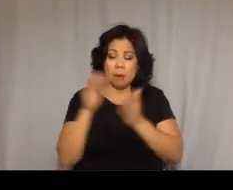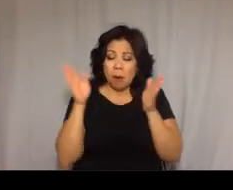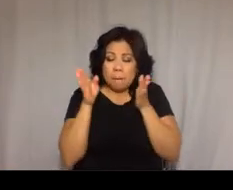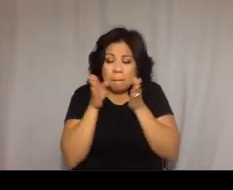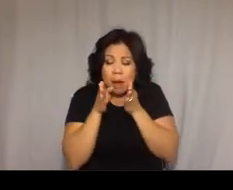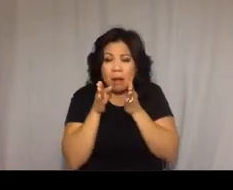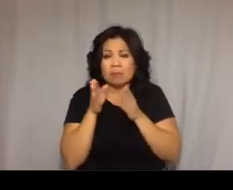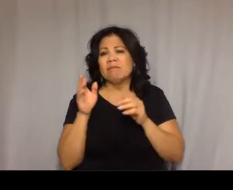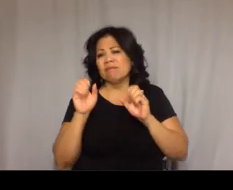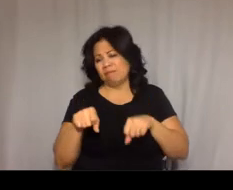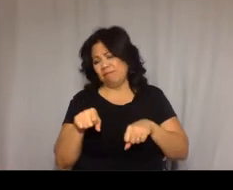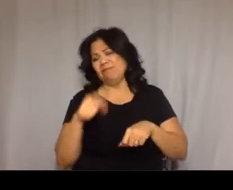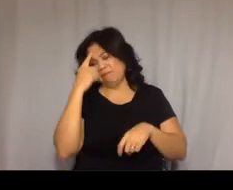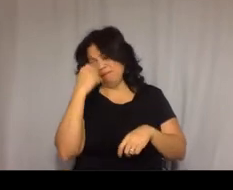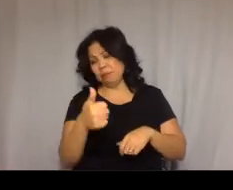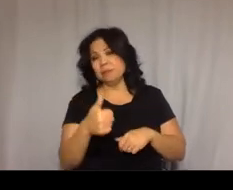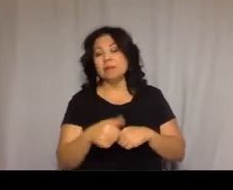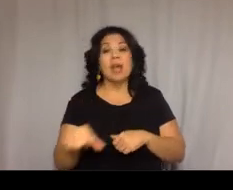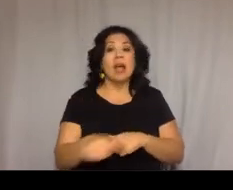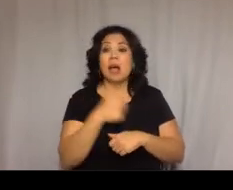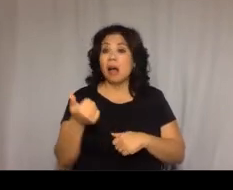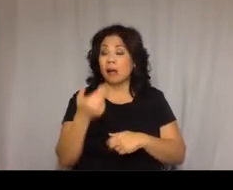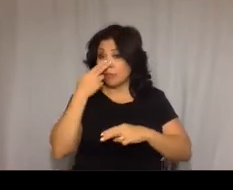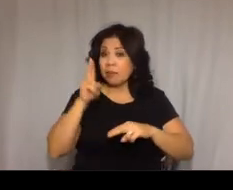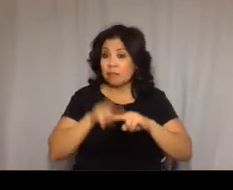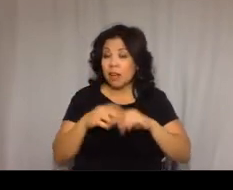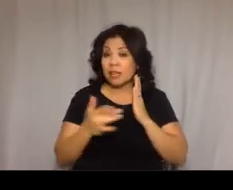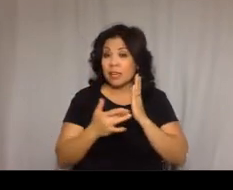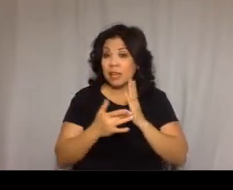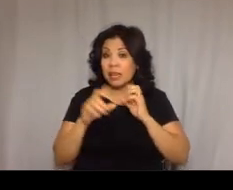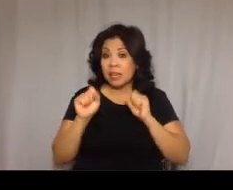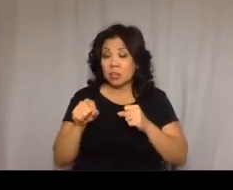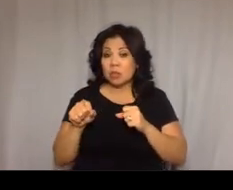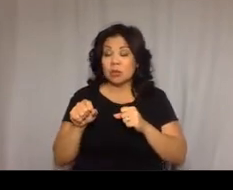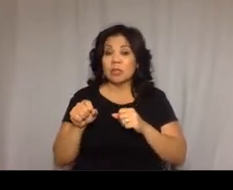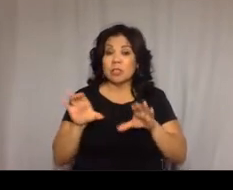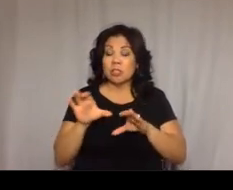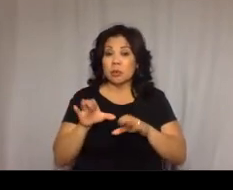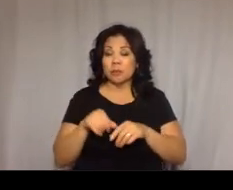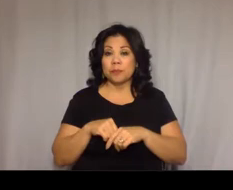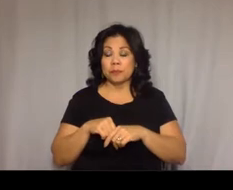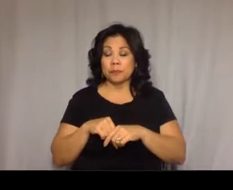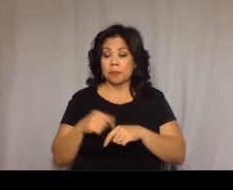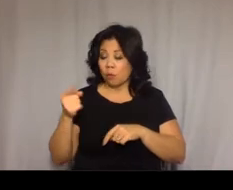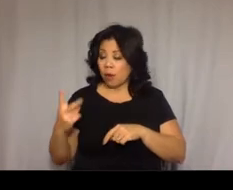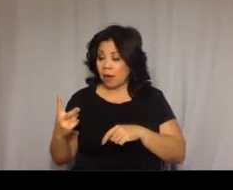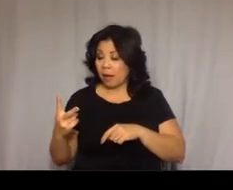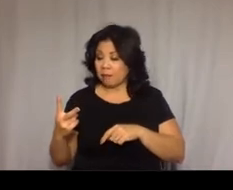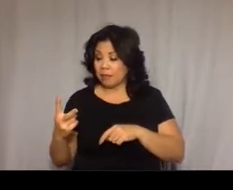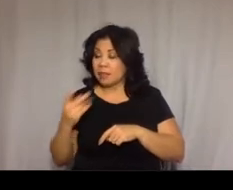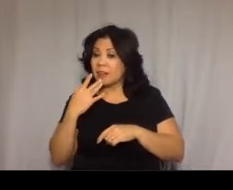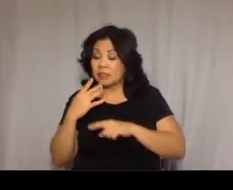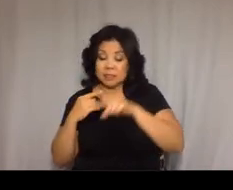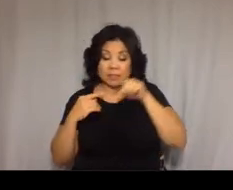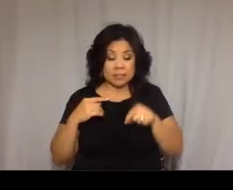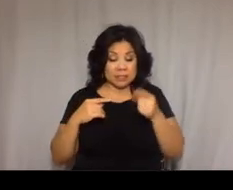welcome. The other incredibly fun thing could be that on this half of the butterfly, use some different colors. I mean,